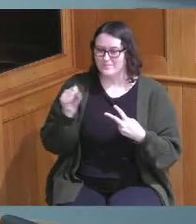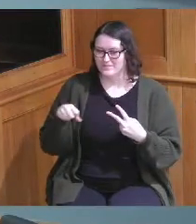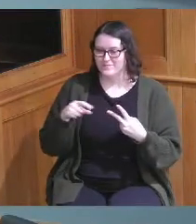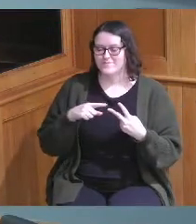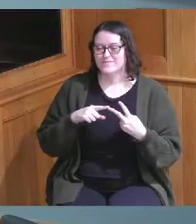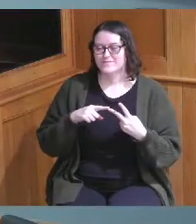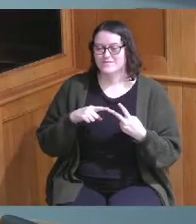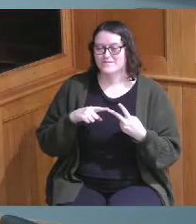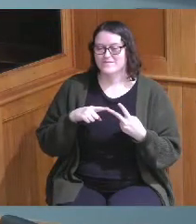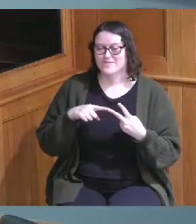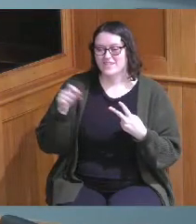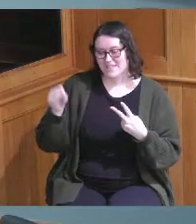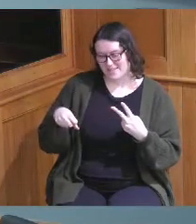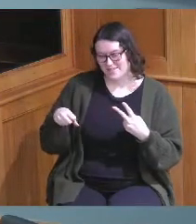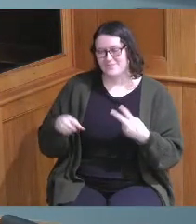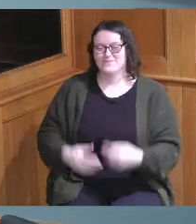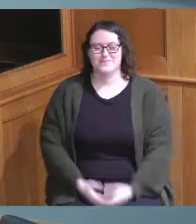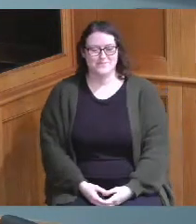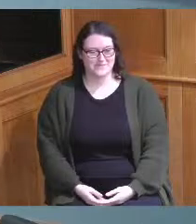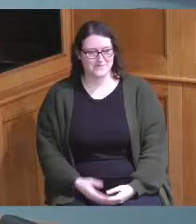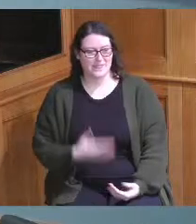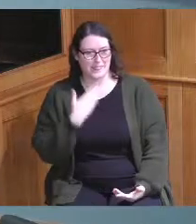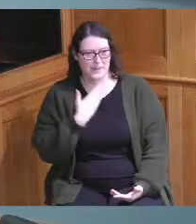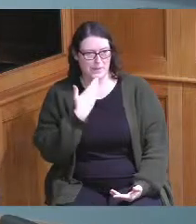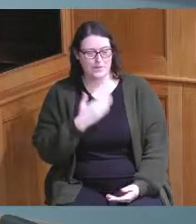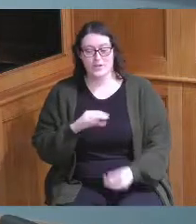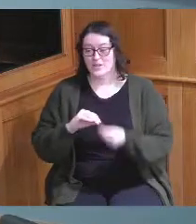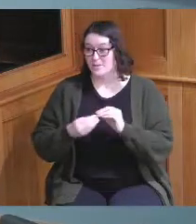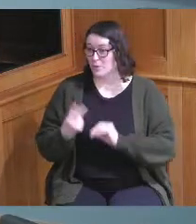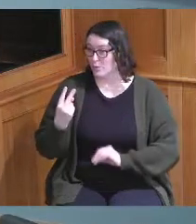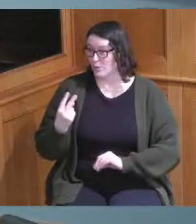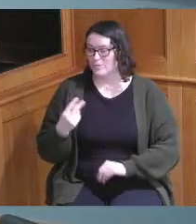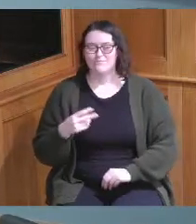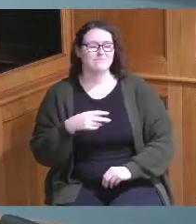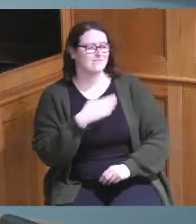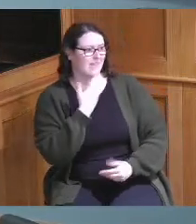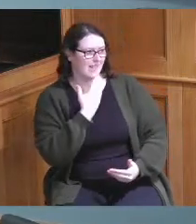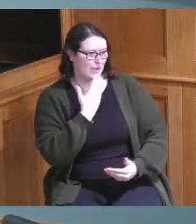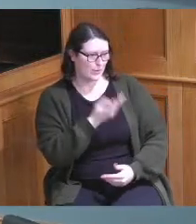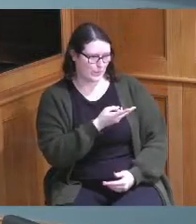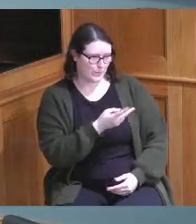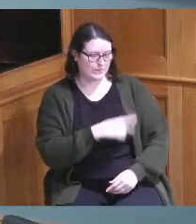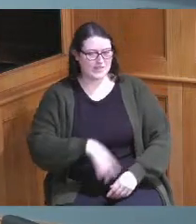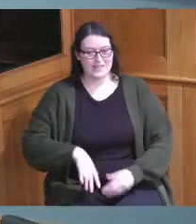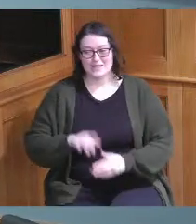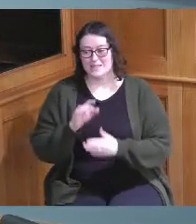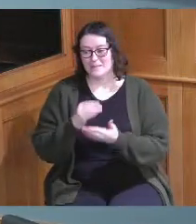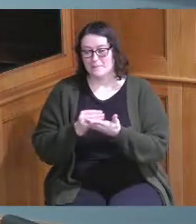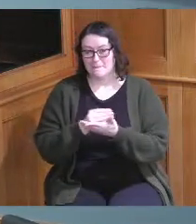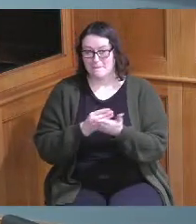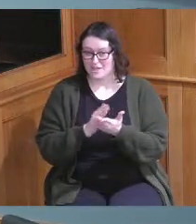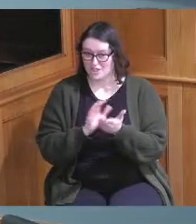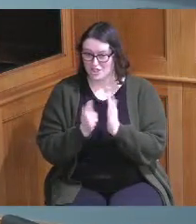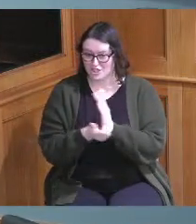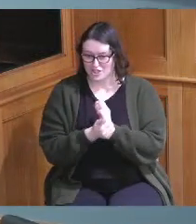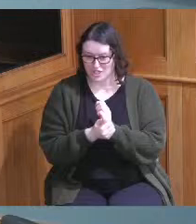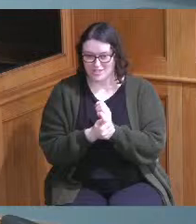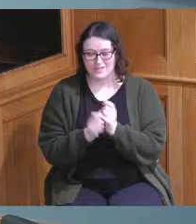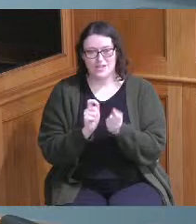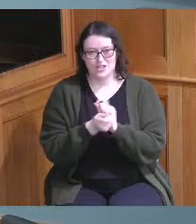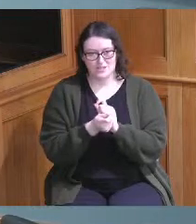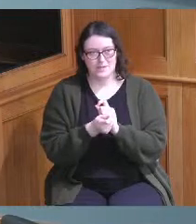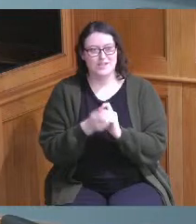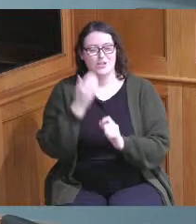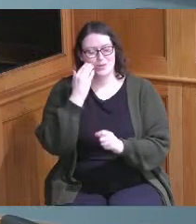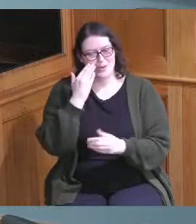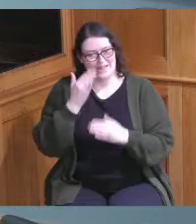Yes. Commissioner Summer Dumas? Yes. Thank you. By leave number 2. Thank you, Commissioners. By leave number 2 is a budget adjustment. As the board knows, as we get to the end of the year, we have